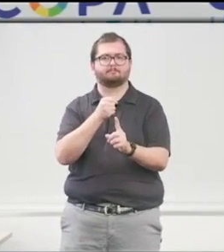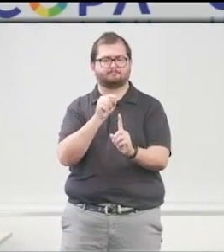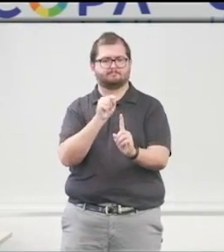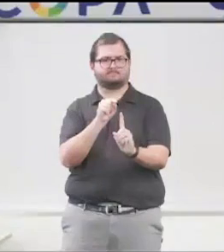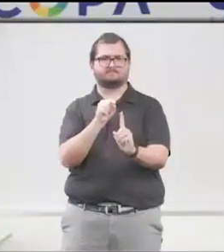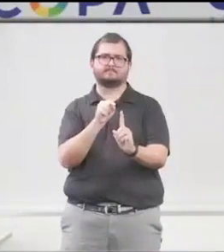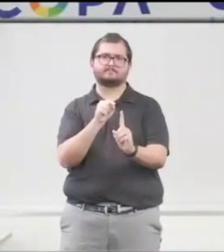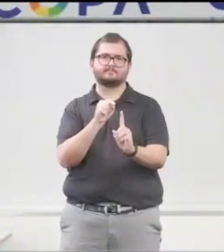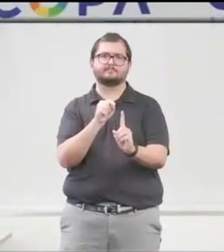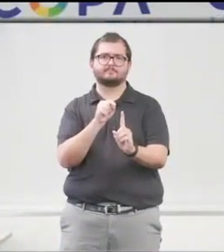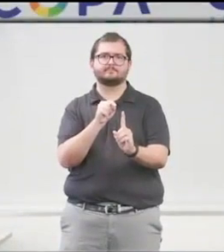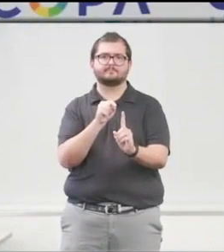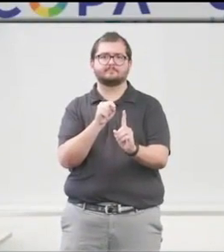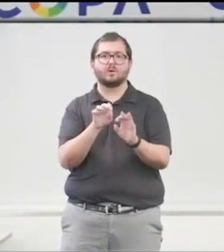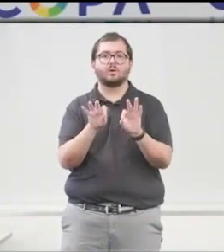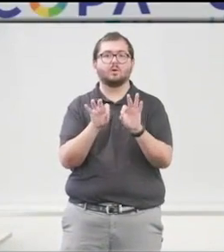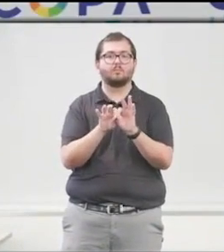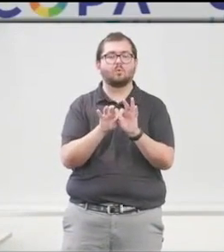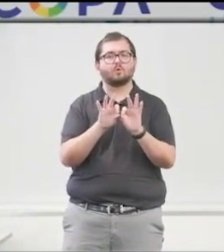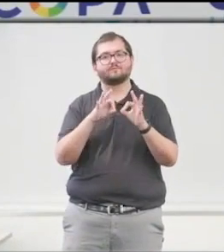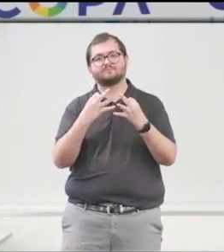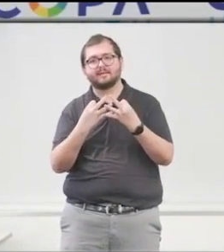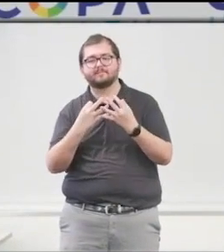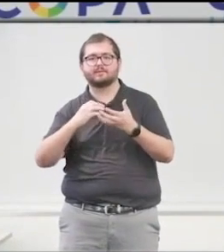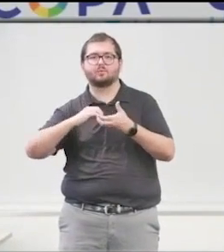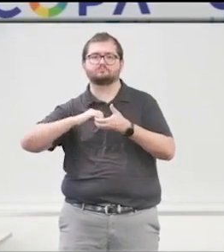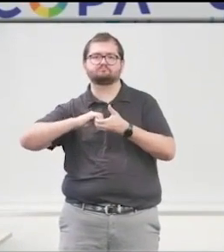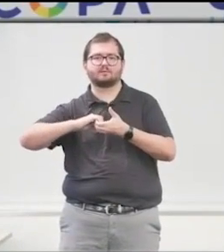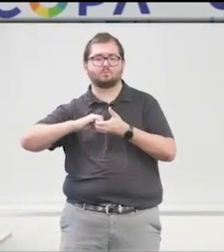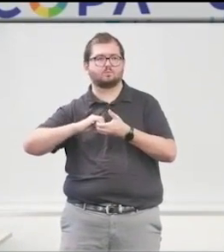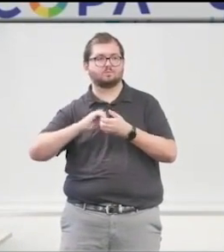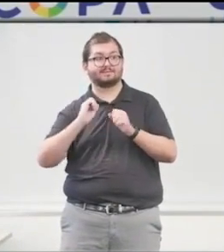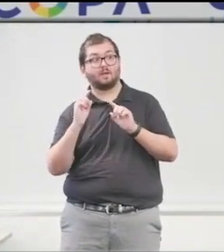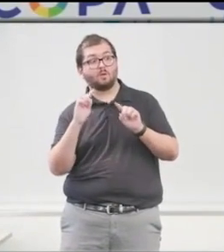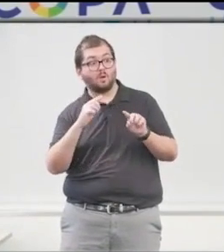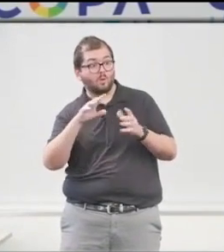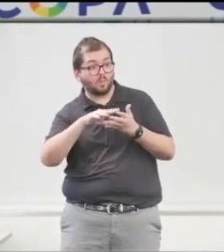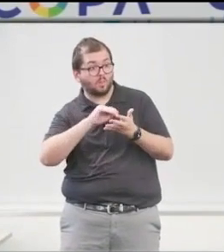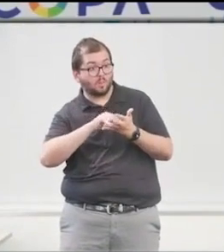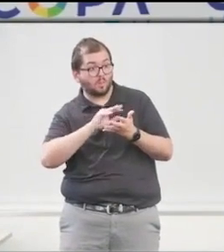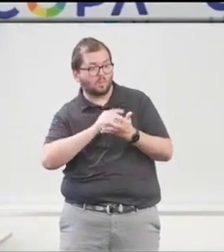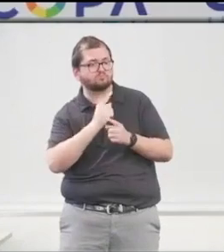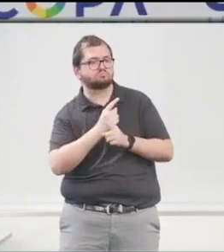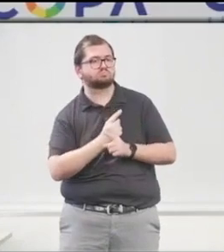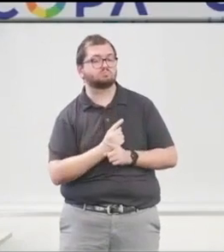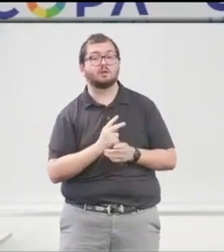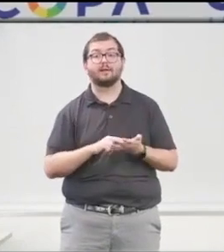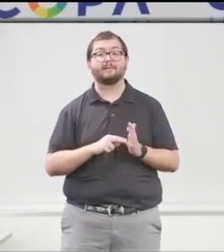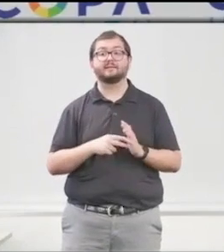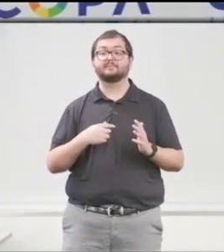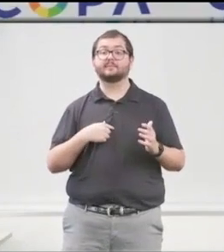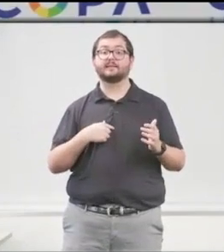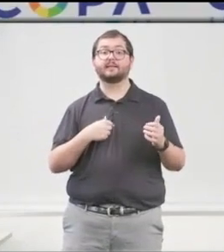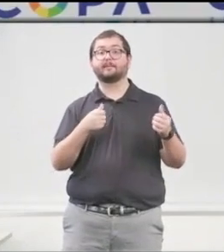place where maybe family members and your stakeholders can go to get accurate information. And it may not be you just posting